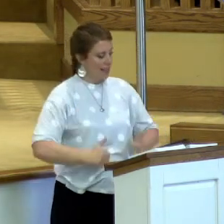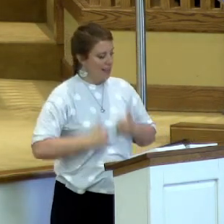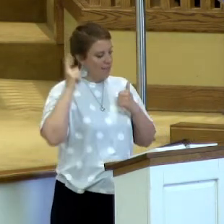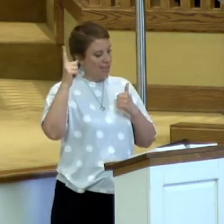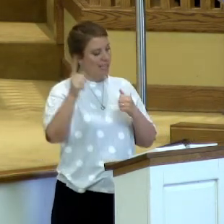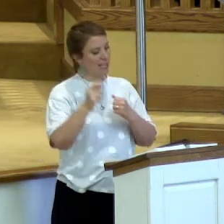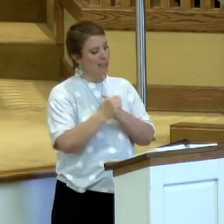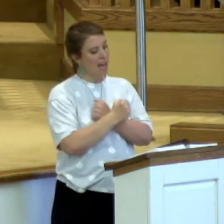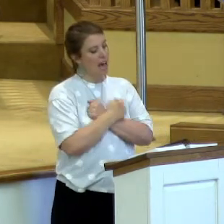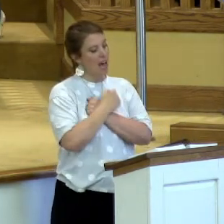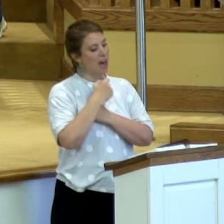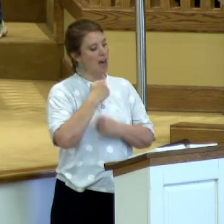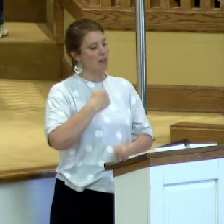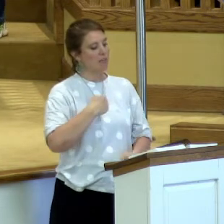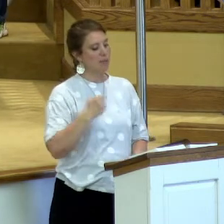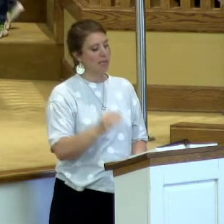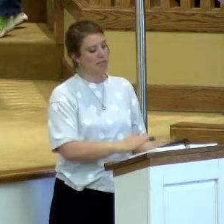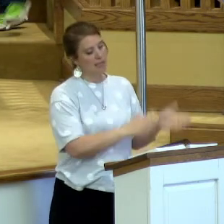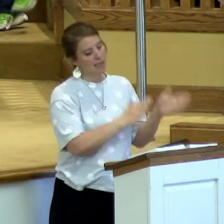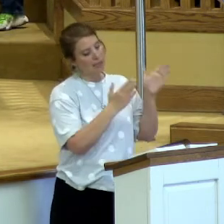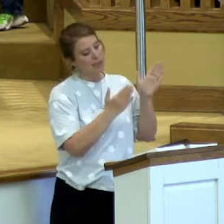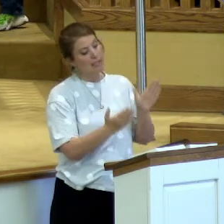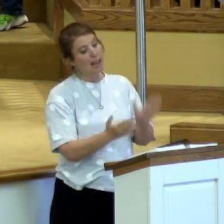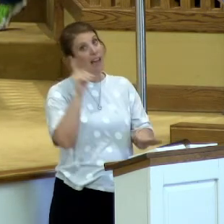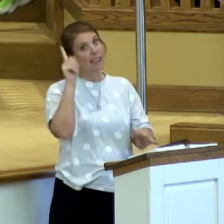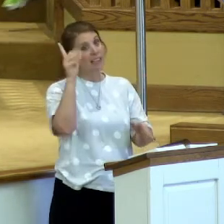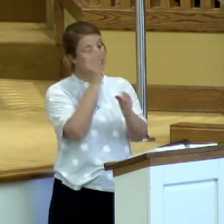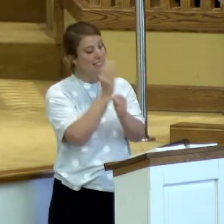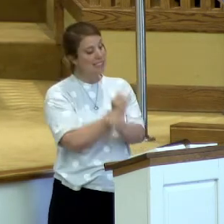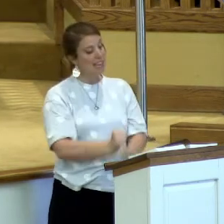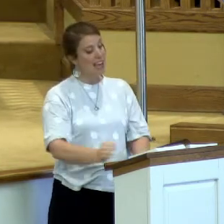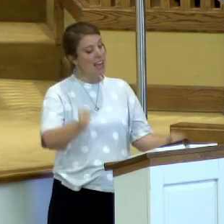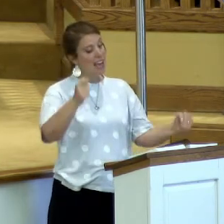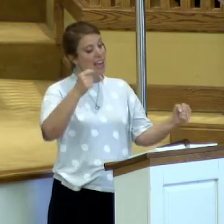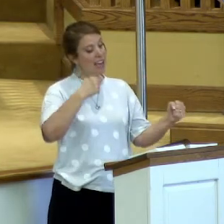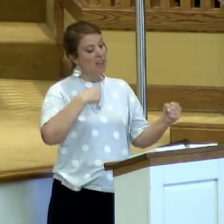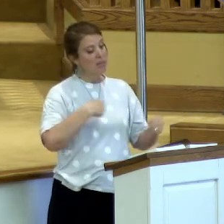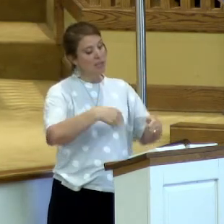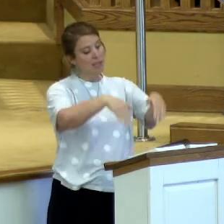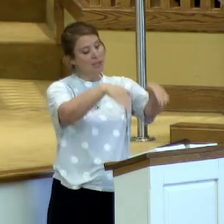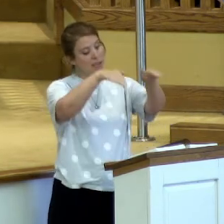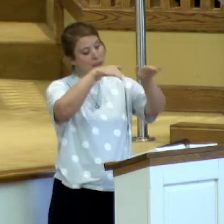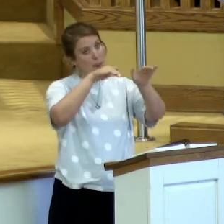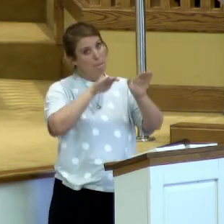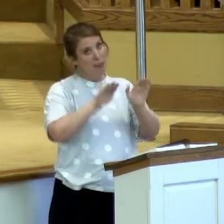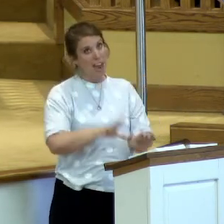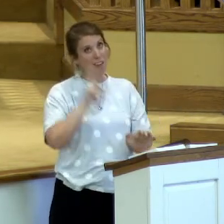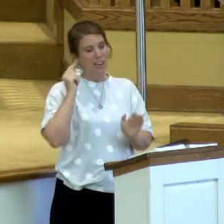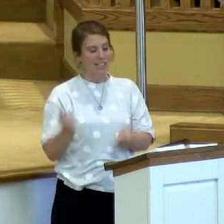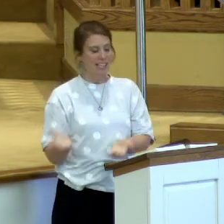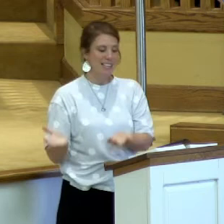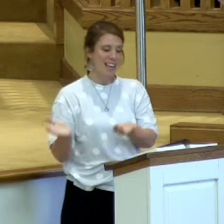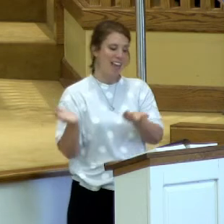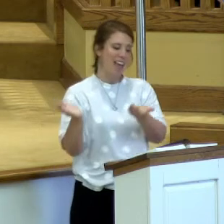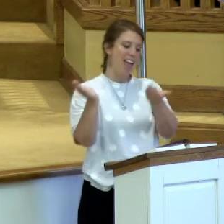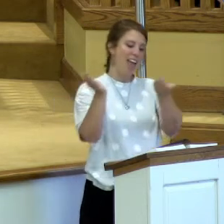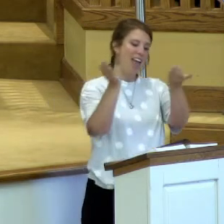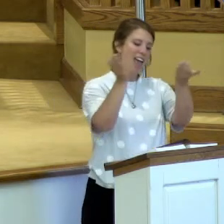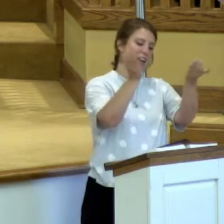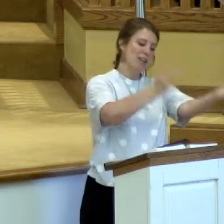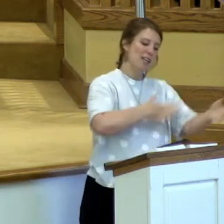evermore. Living he loved me, dying he saved me. Buried